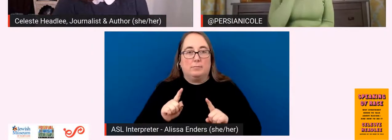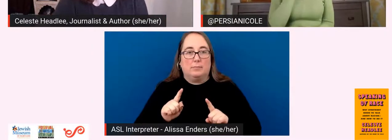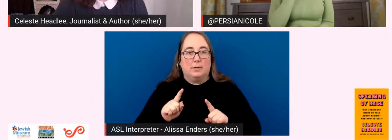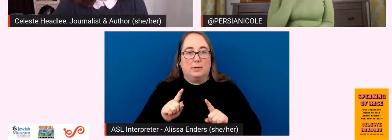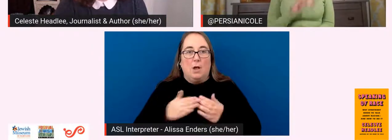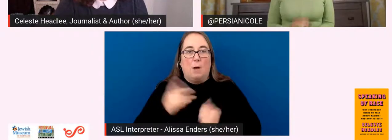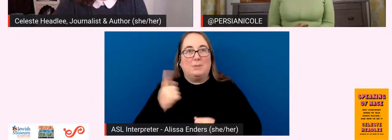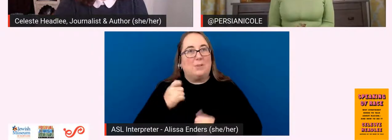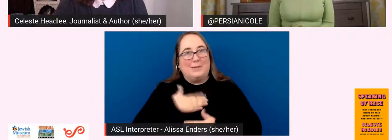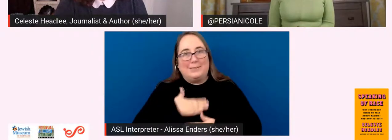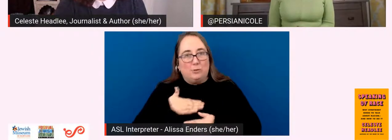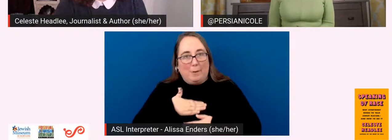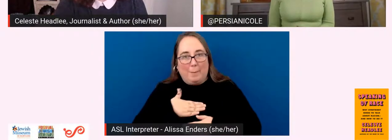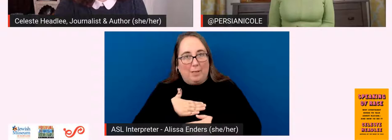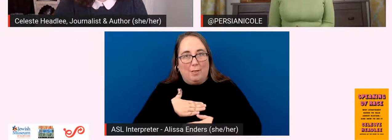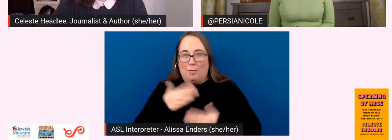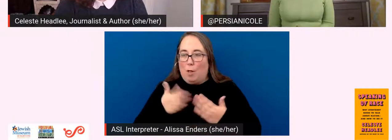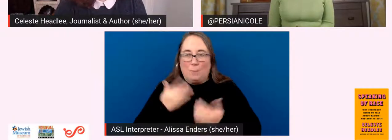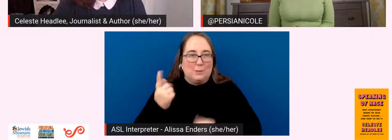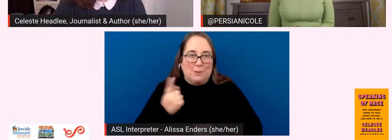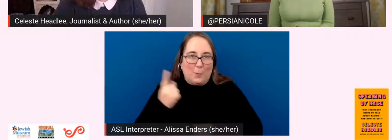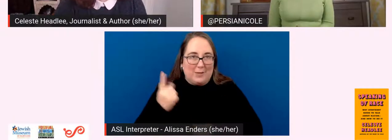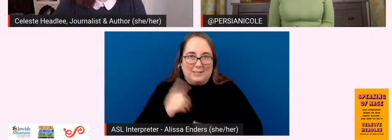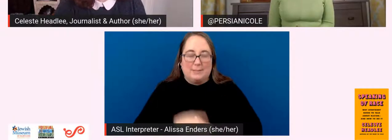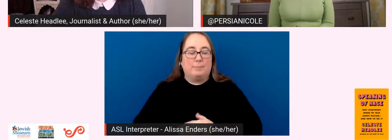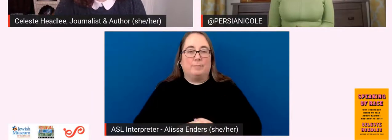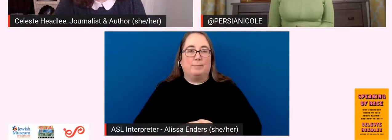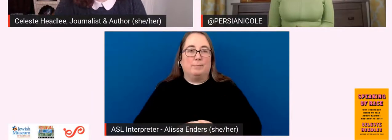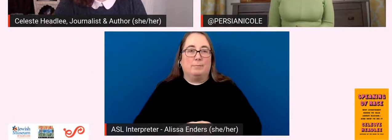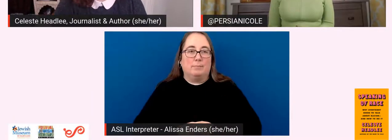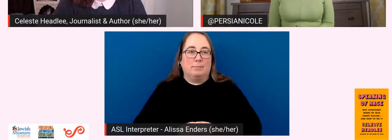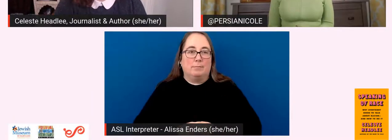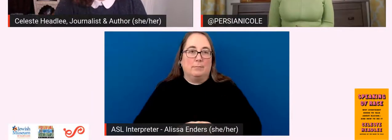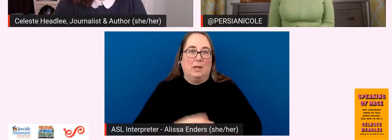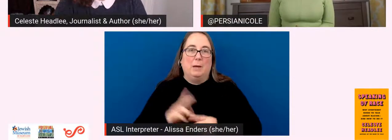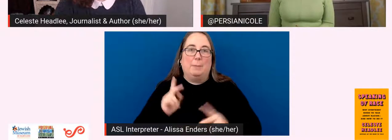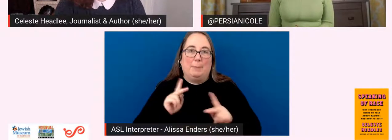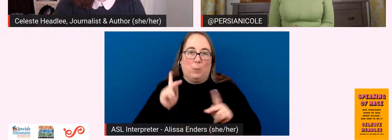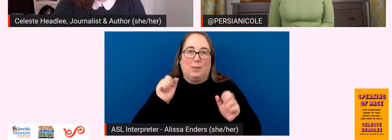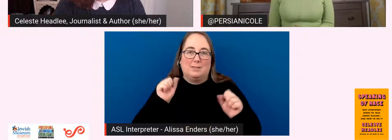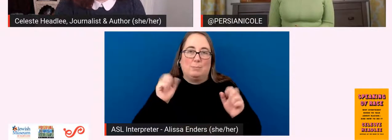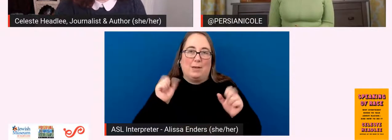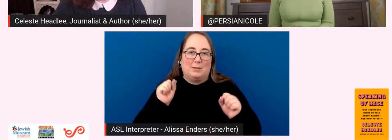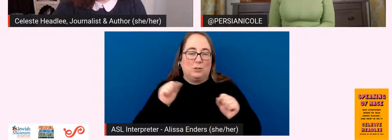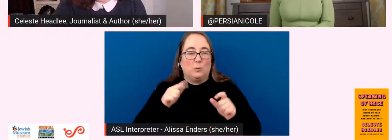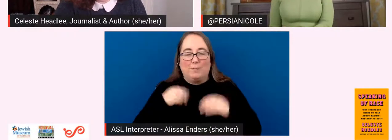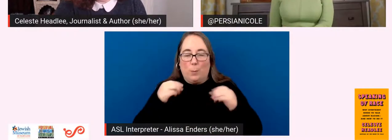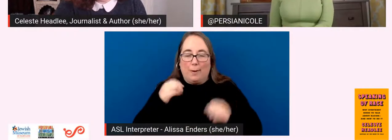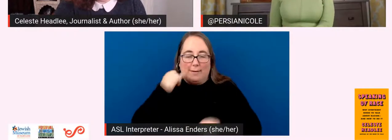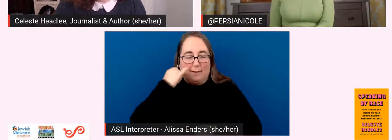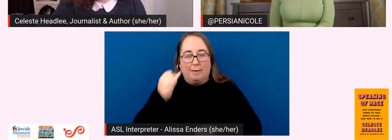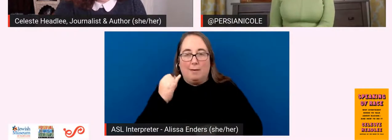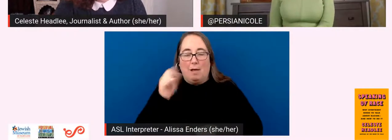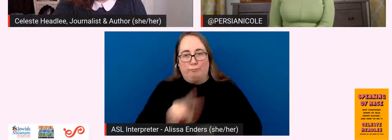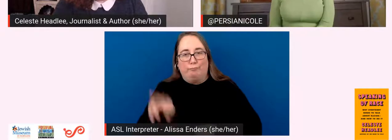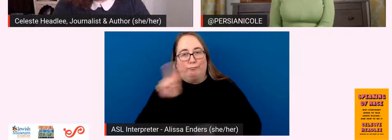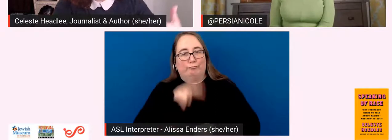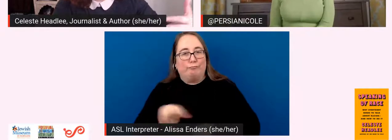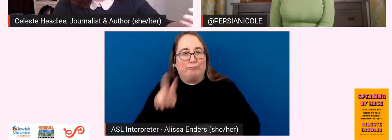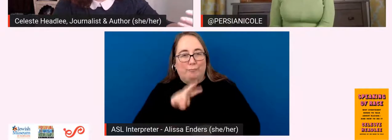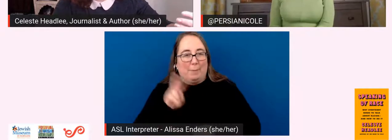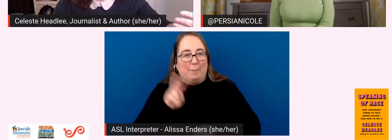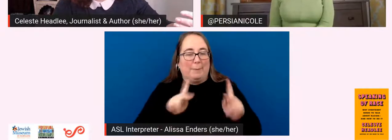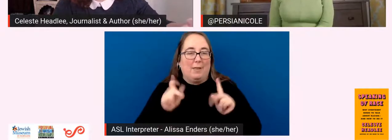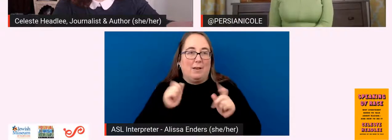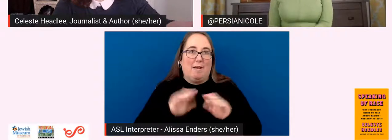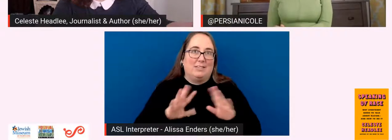always enjoyable. Almost always. People will surprise you. You have no idea looking at somebody. You know, and